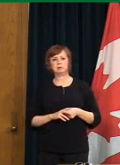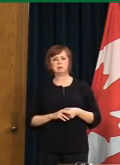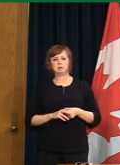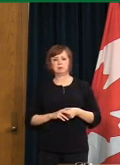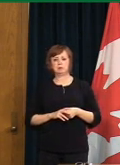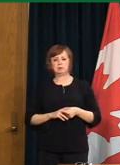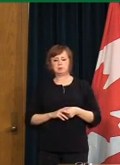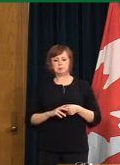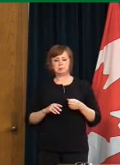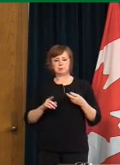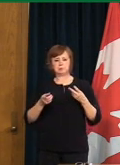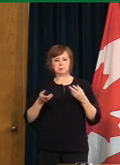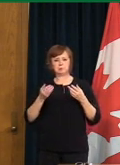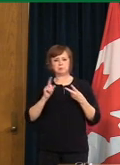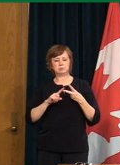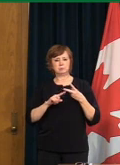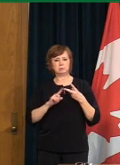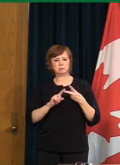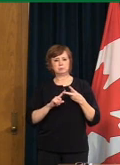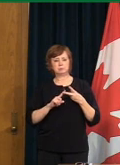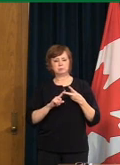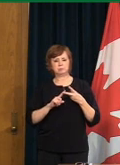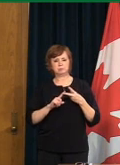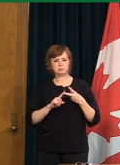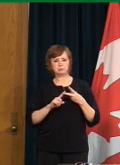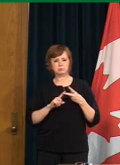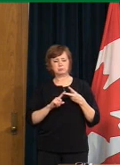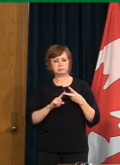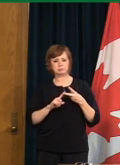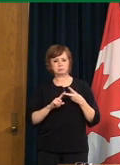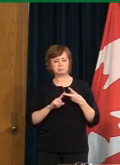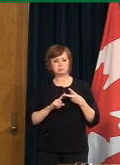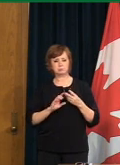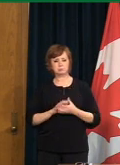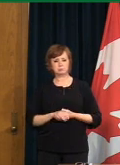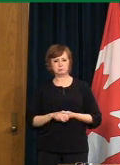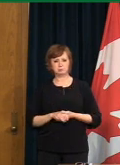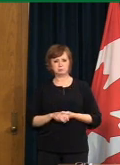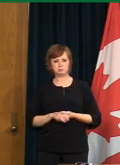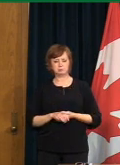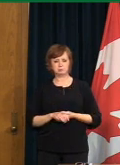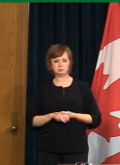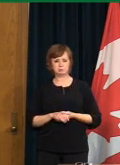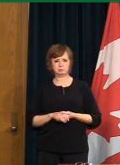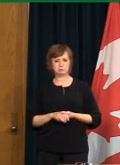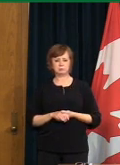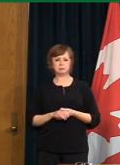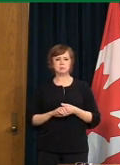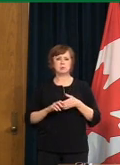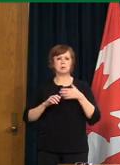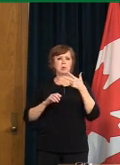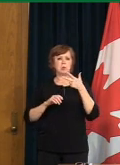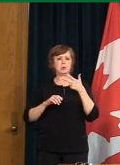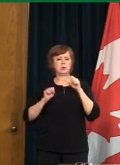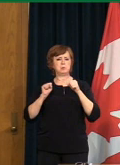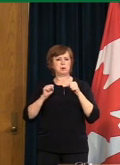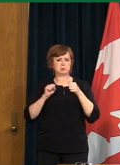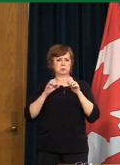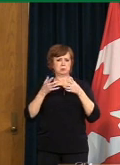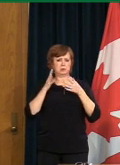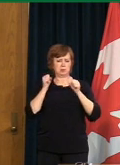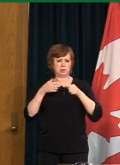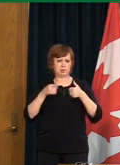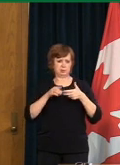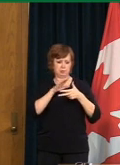forwards, all 3 possibilities would be on the table. Case numbers start trending